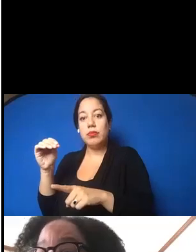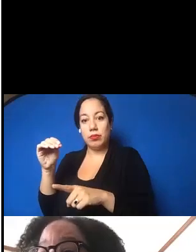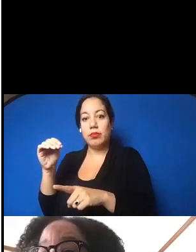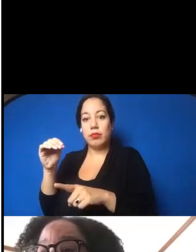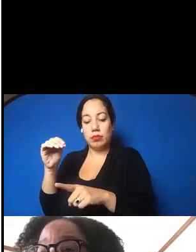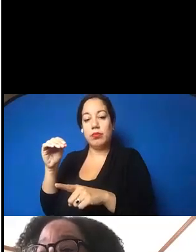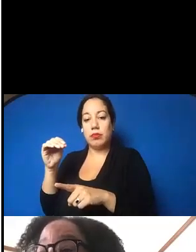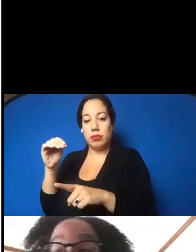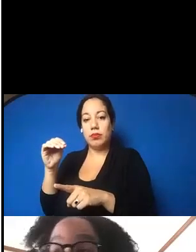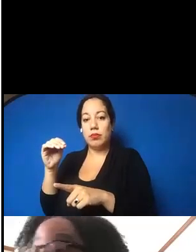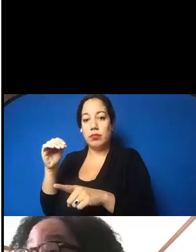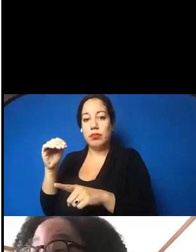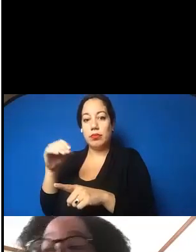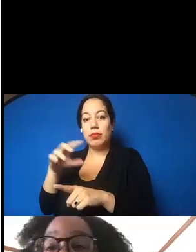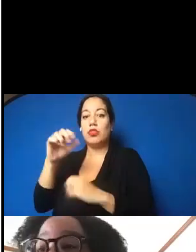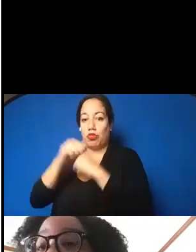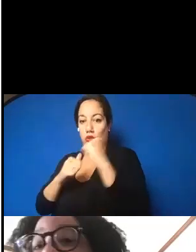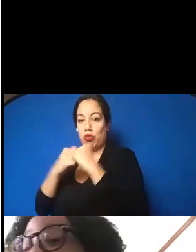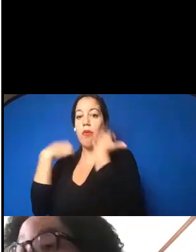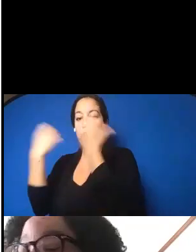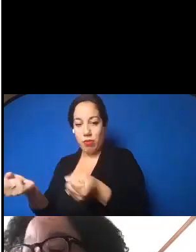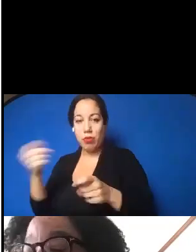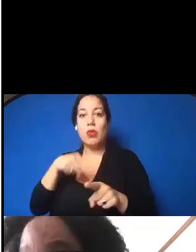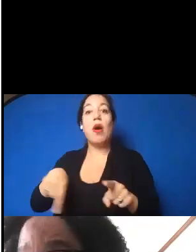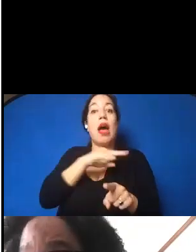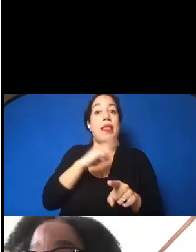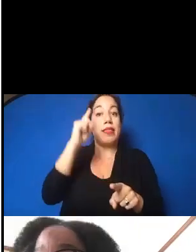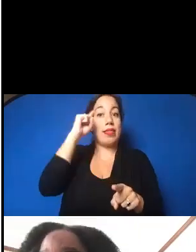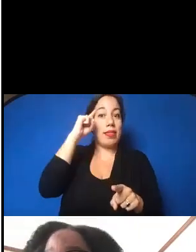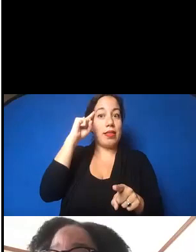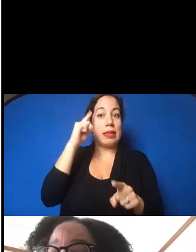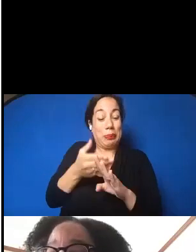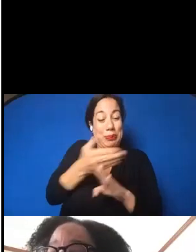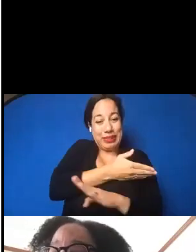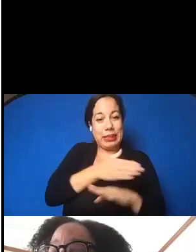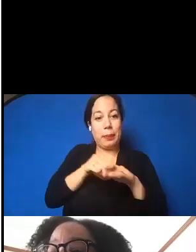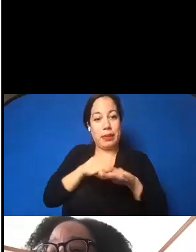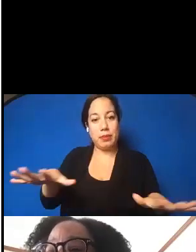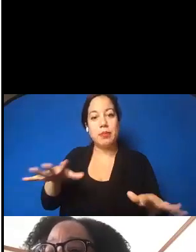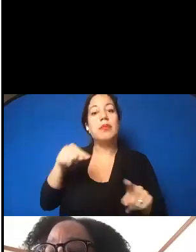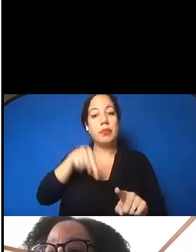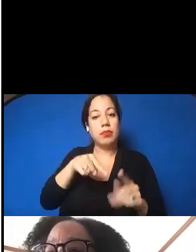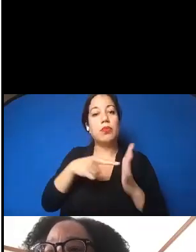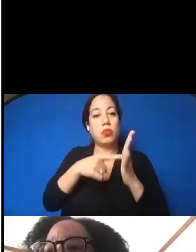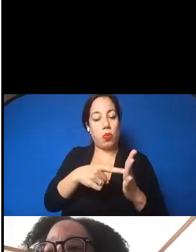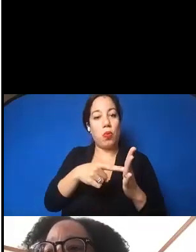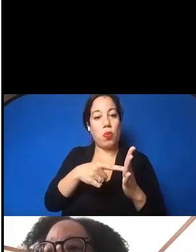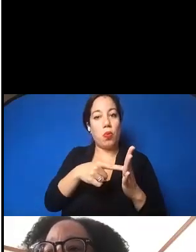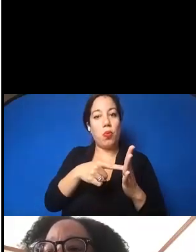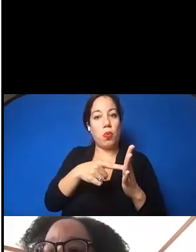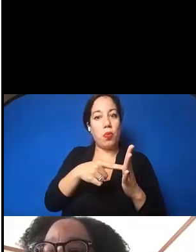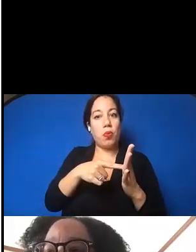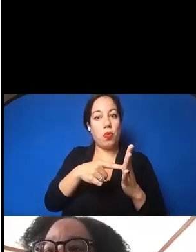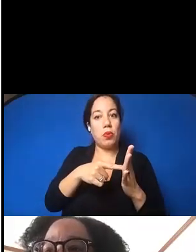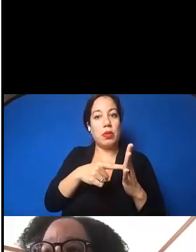this context, and as in all other contexts, even pre-pandemic, that reproductive health rights and justice always serves